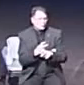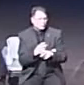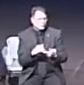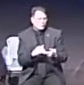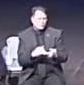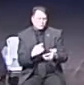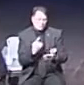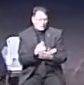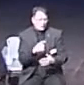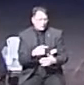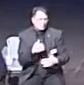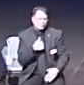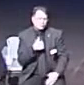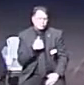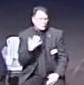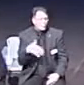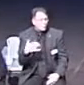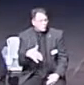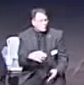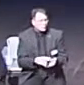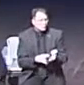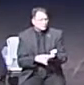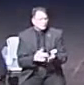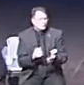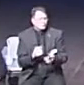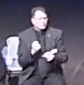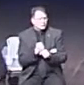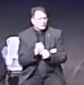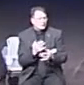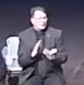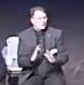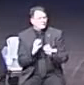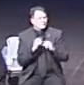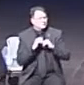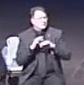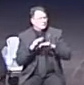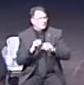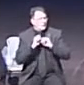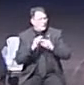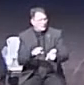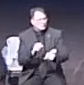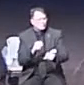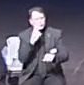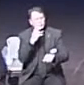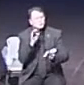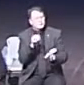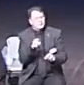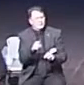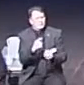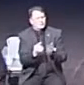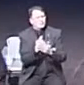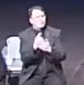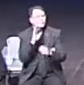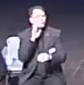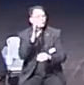central. We proved beyond a doubt that we can live stream, but it's something that we will reflect upon and how that happens